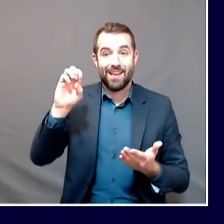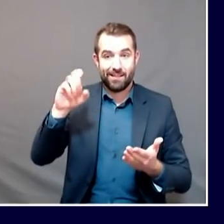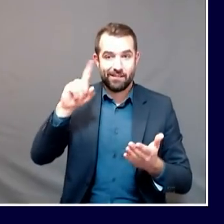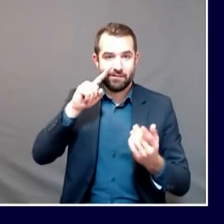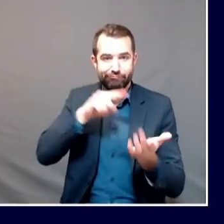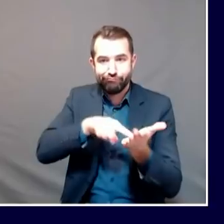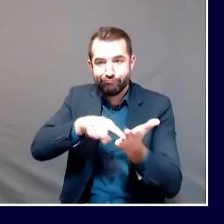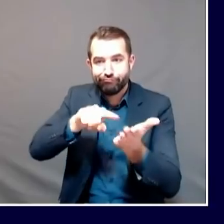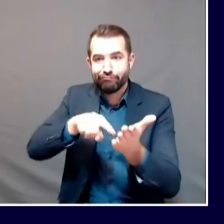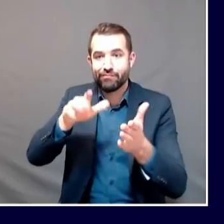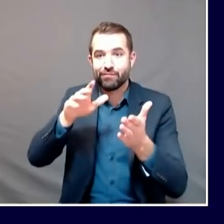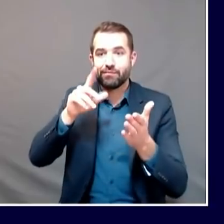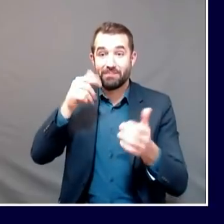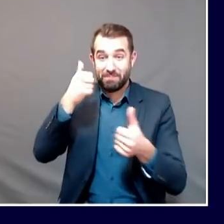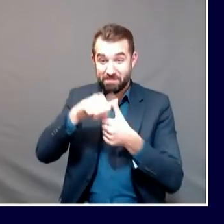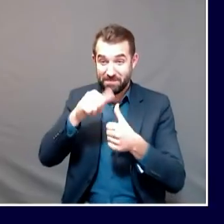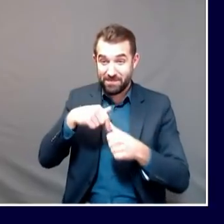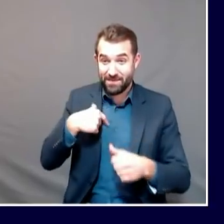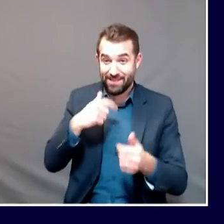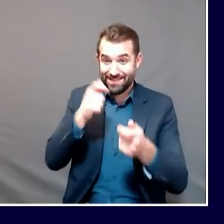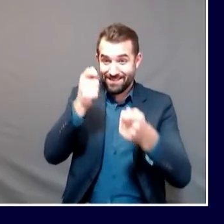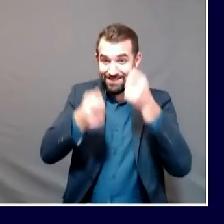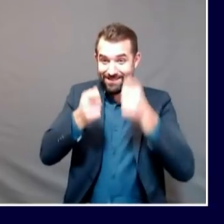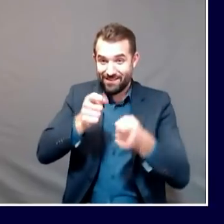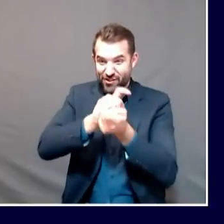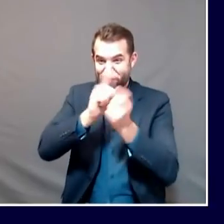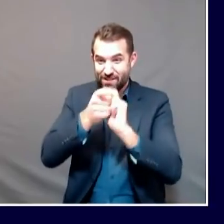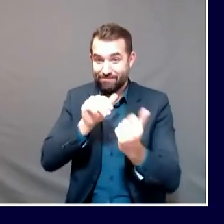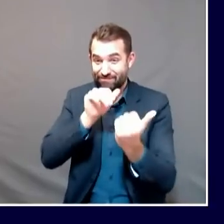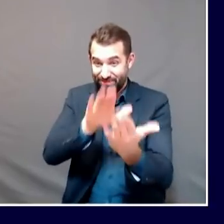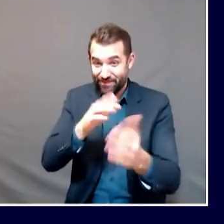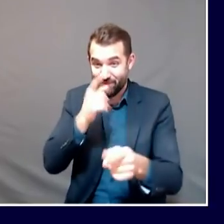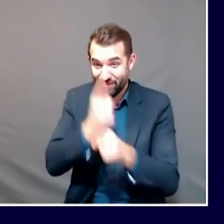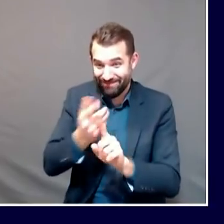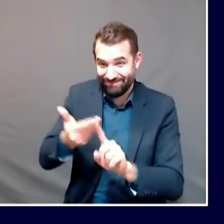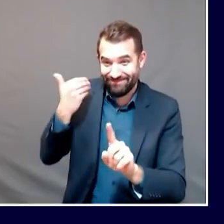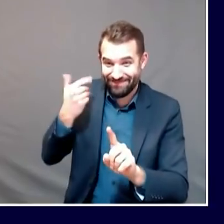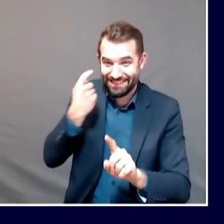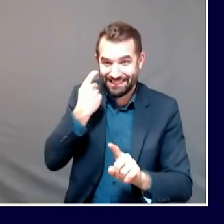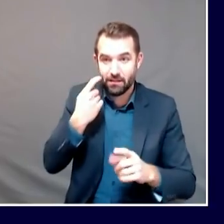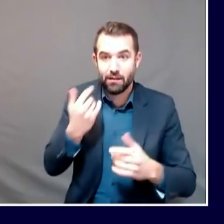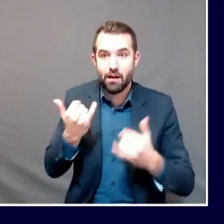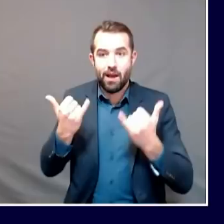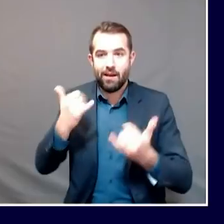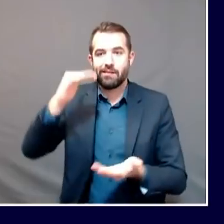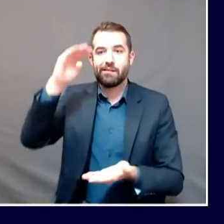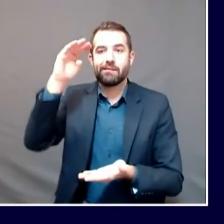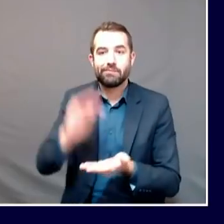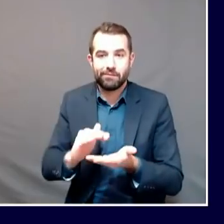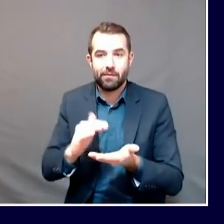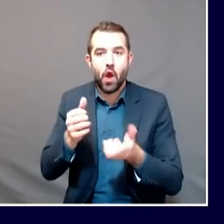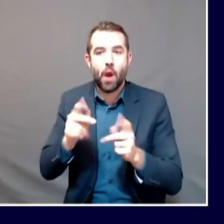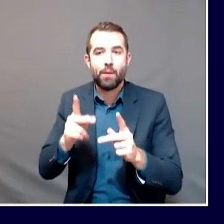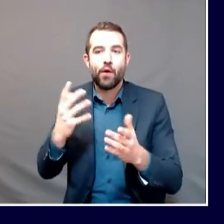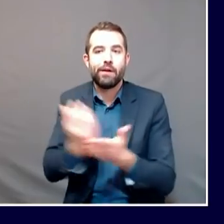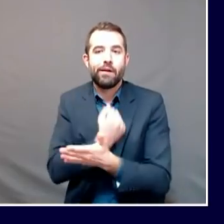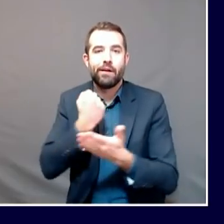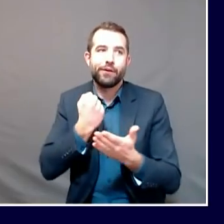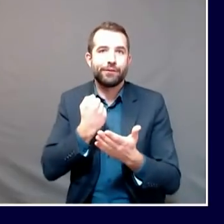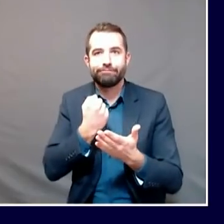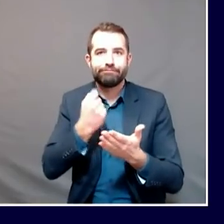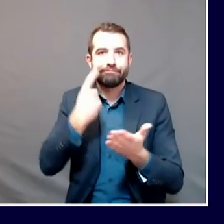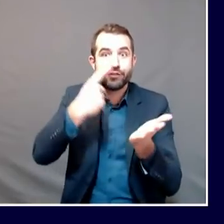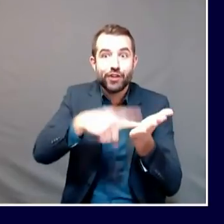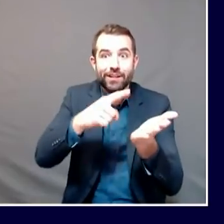the opportunity to check in with folks at the tail end of their disease to get a good sense of whether they've recovered or on